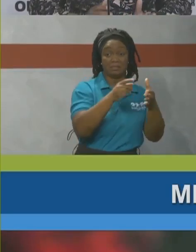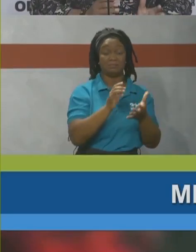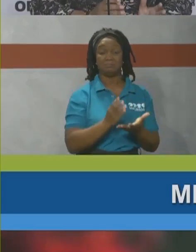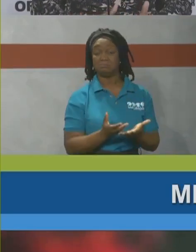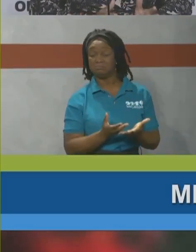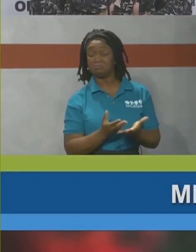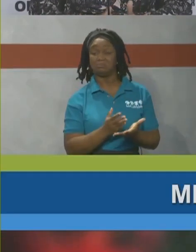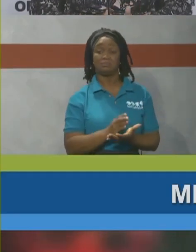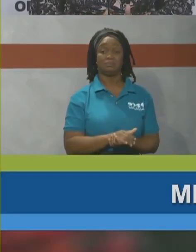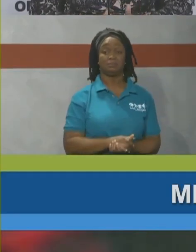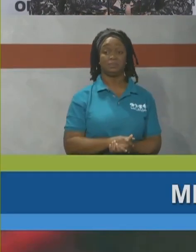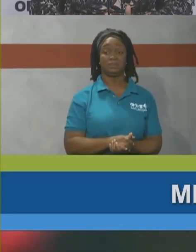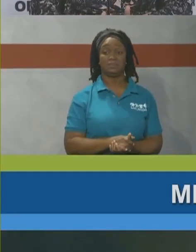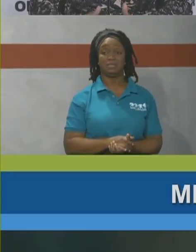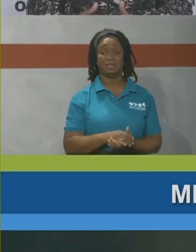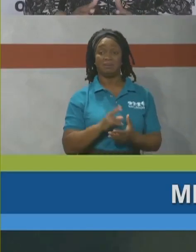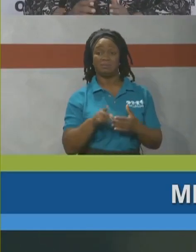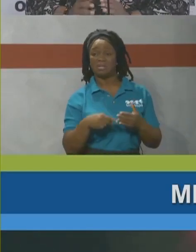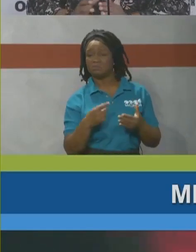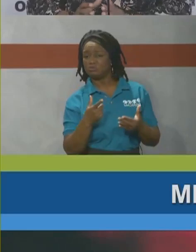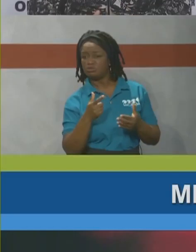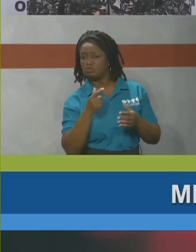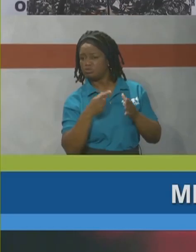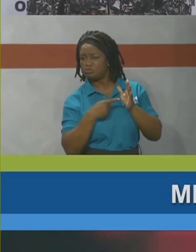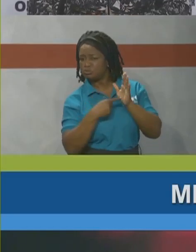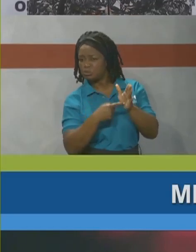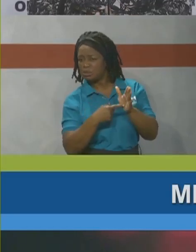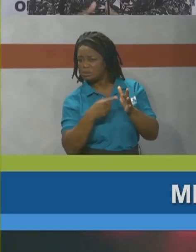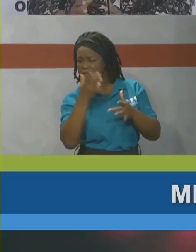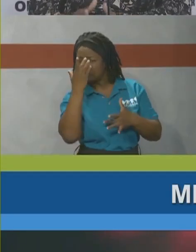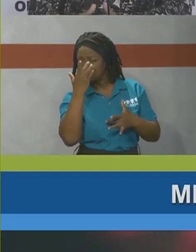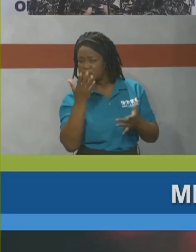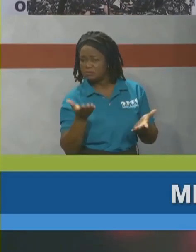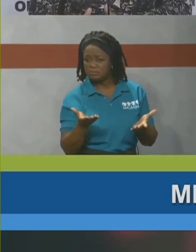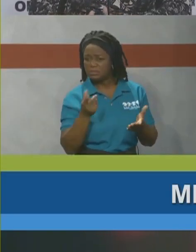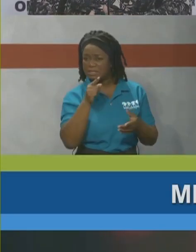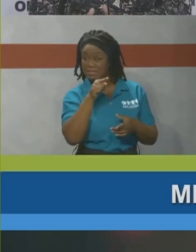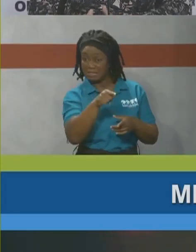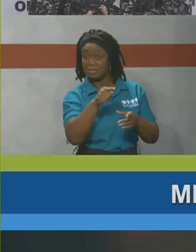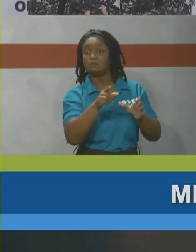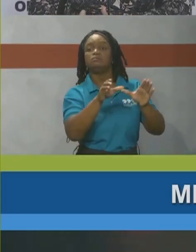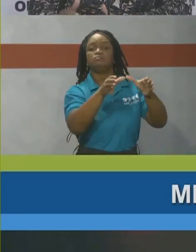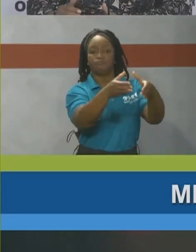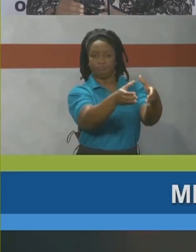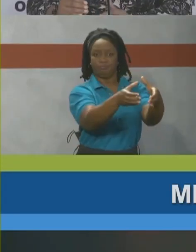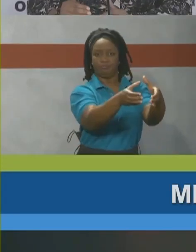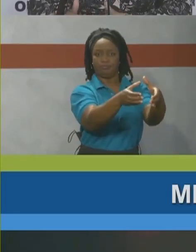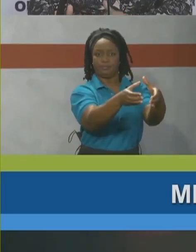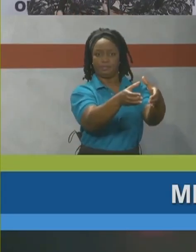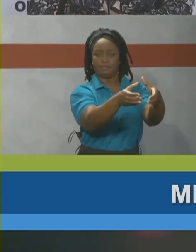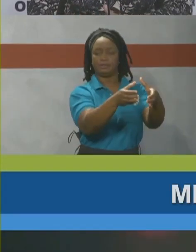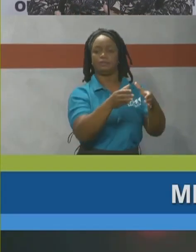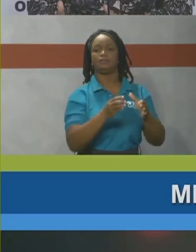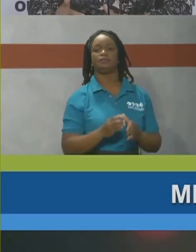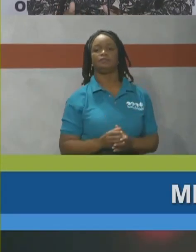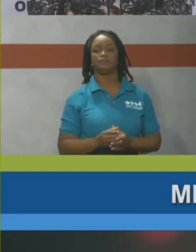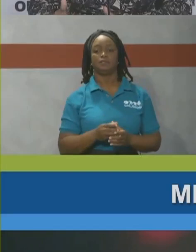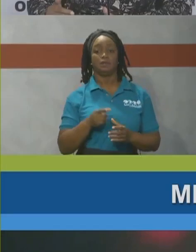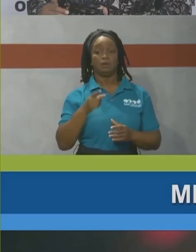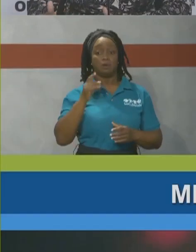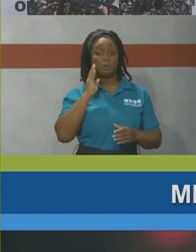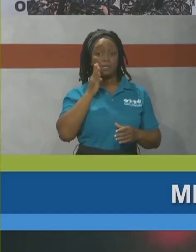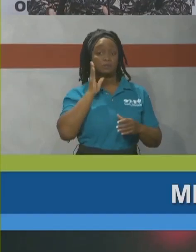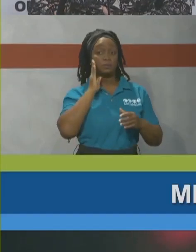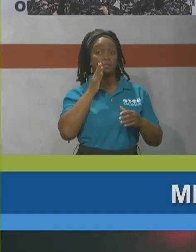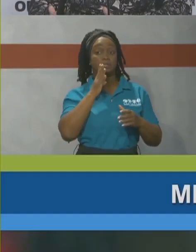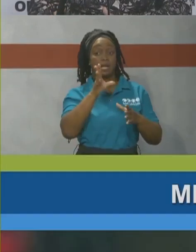have asymptomatic. But in that group, they're the ones who are prone to MIS-C